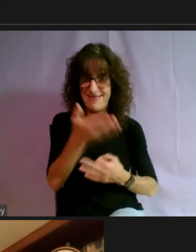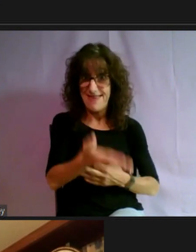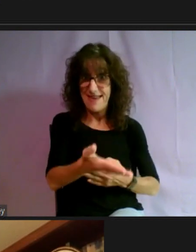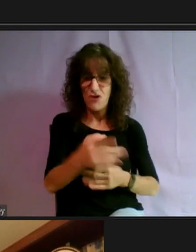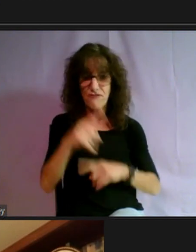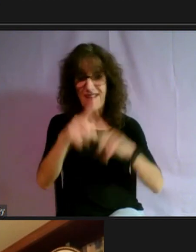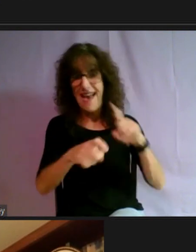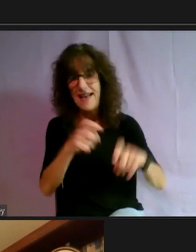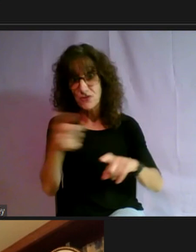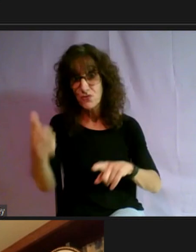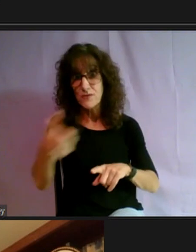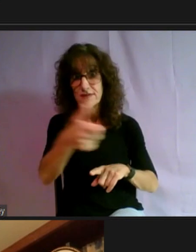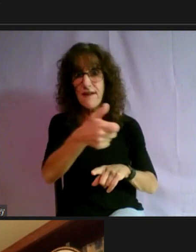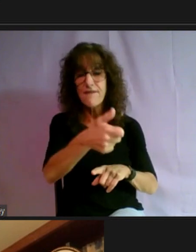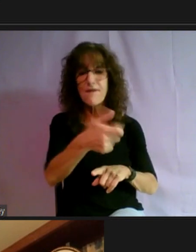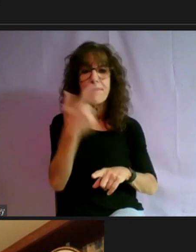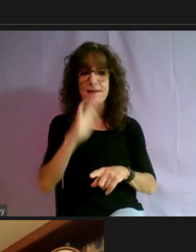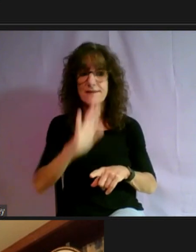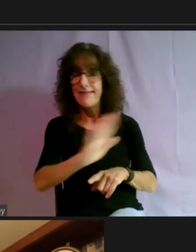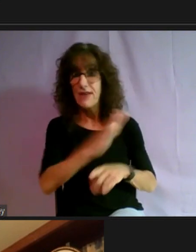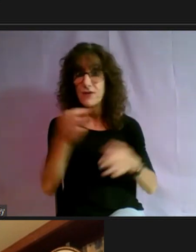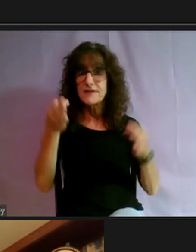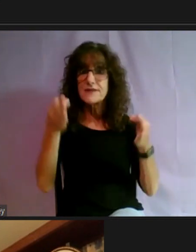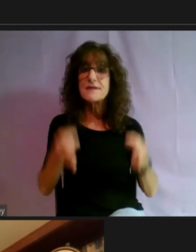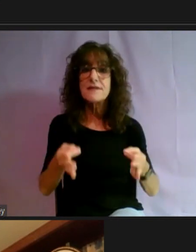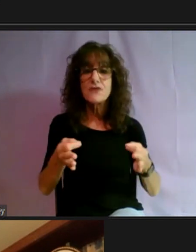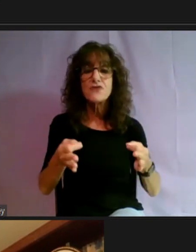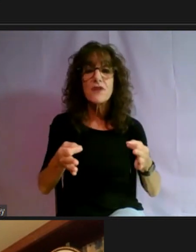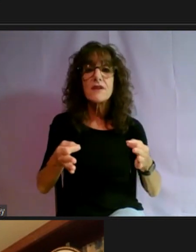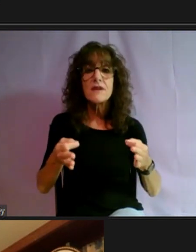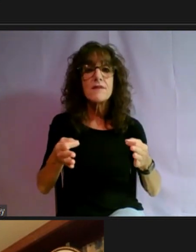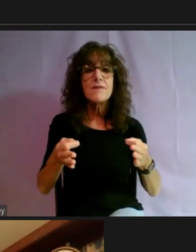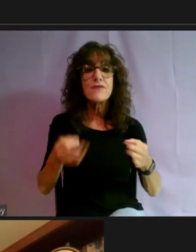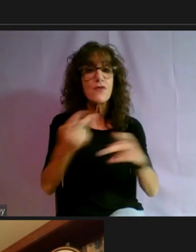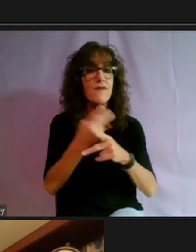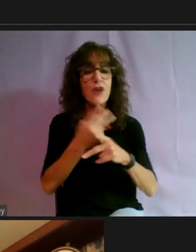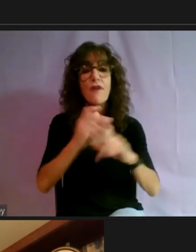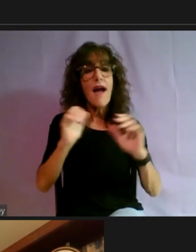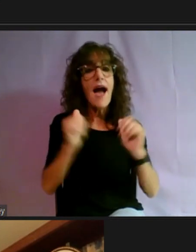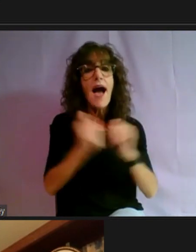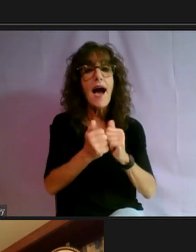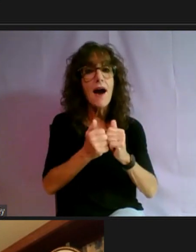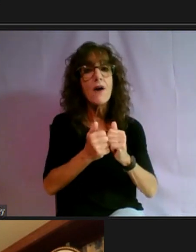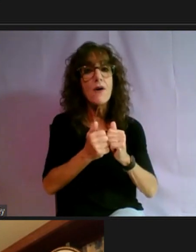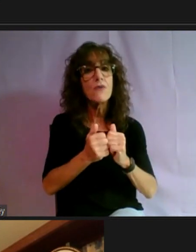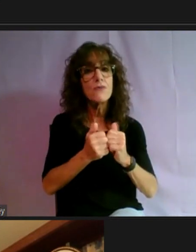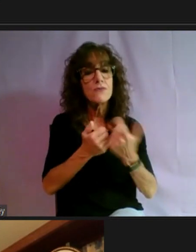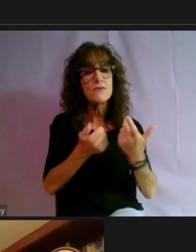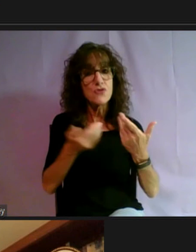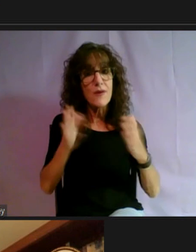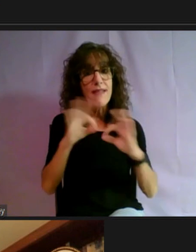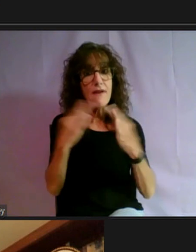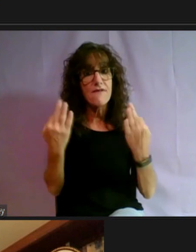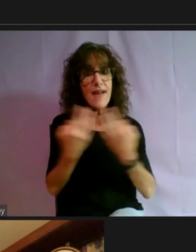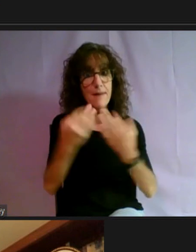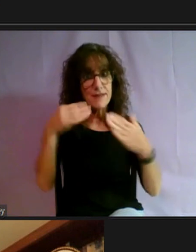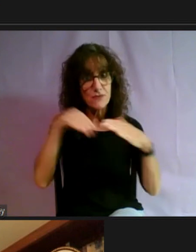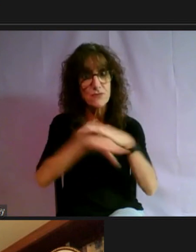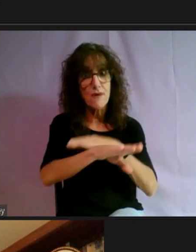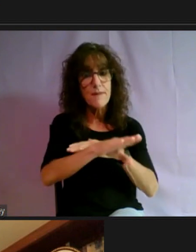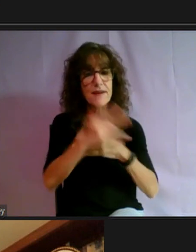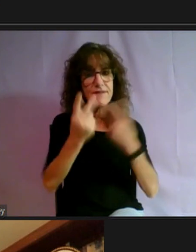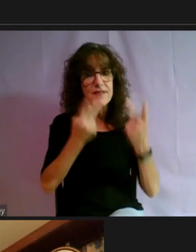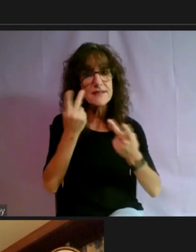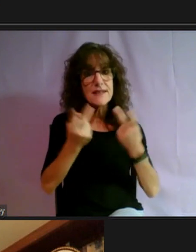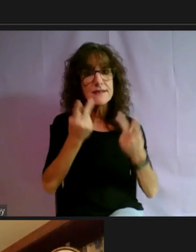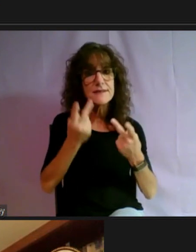plan is, because it really is up to them to figure out how to move along those stages that the state set out.